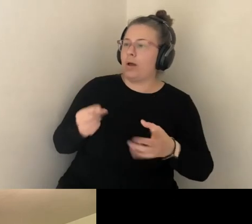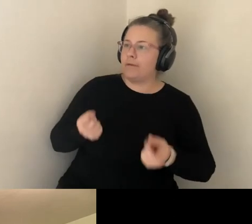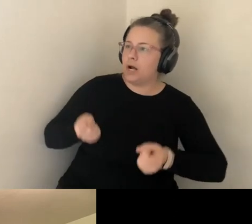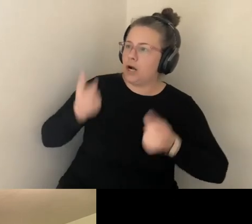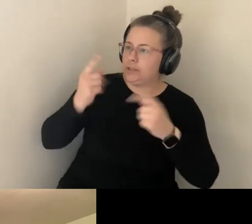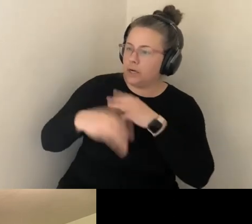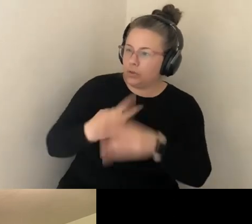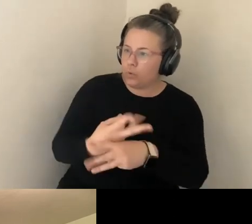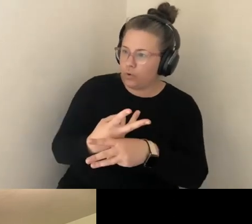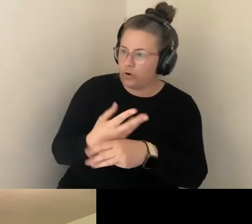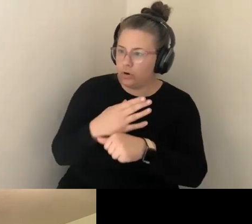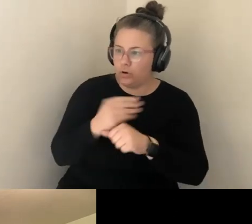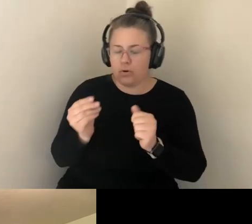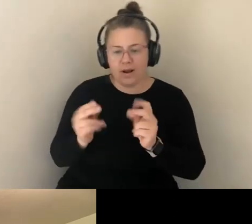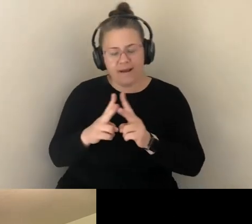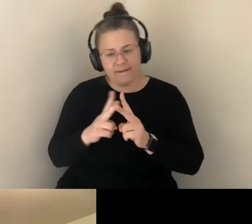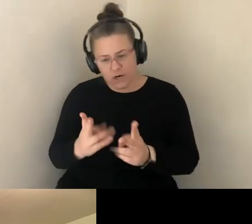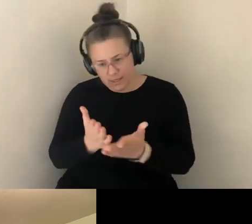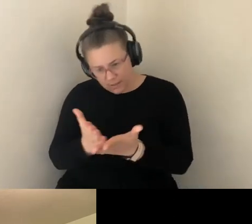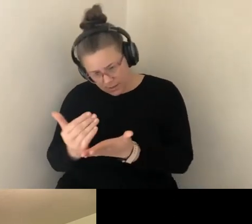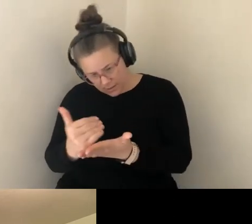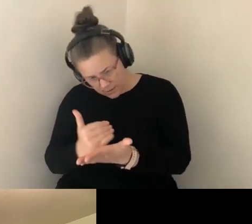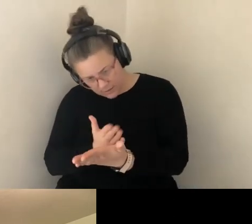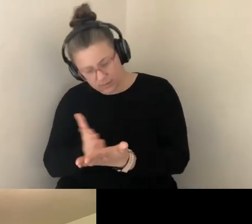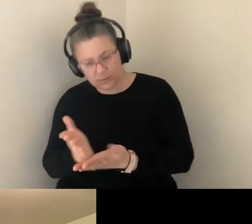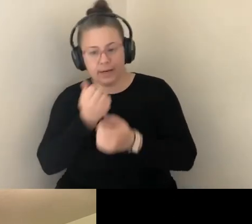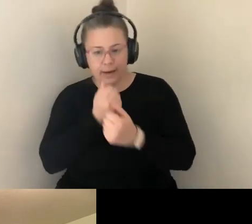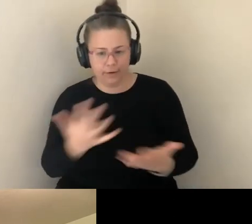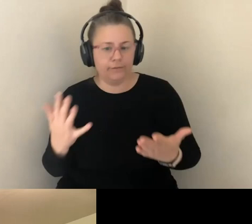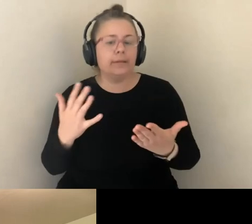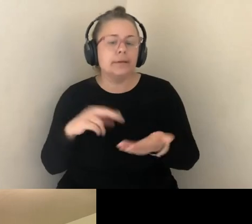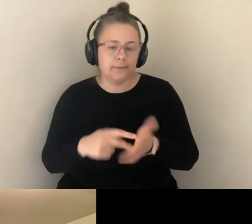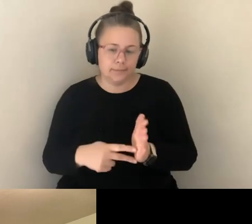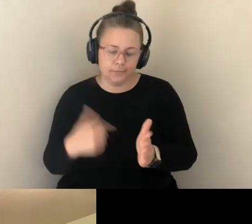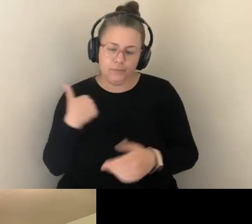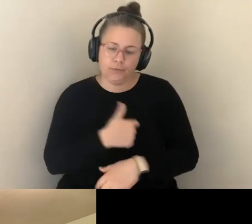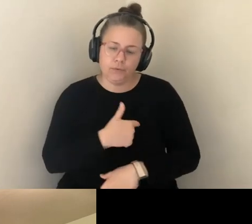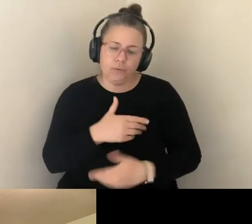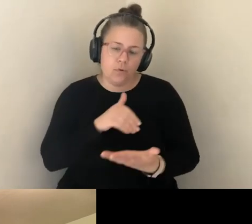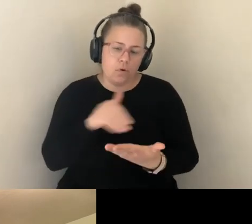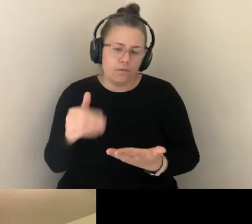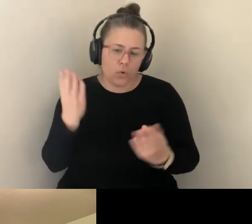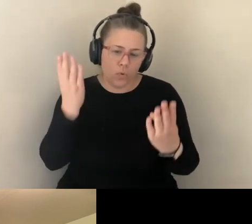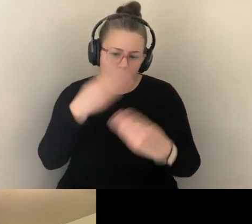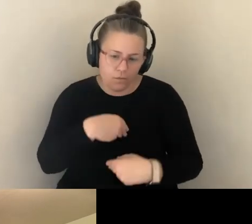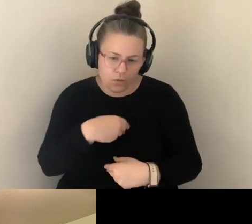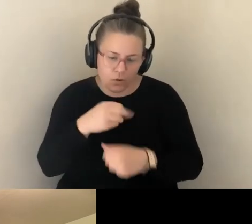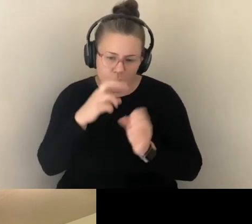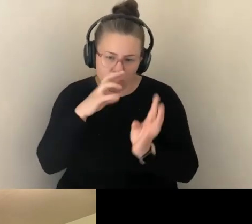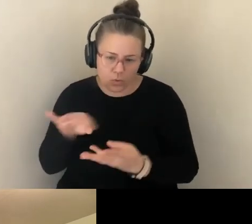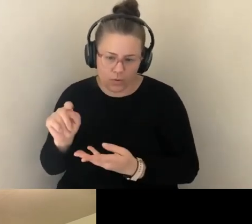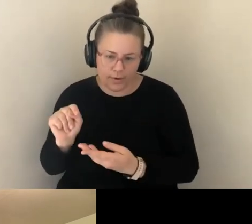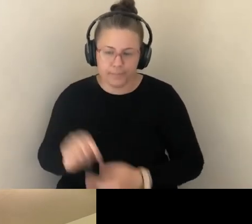goes unnoticed or uninterrogated. As Troy Duster puts it, we have come to see the world through a prism of